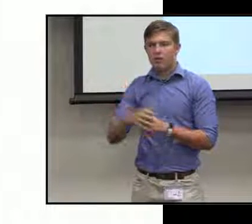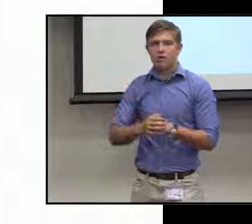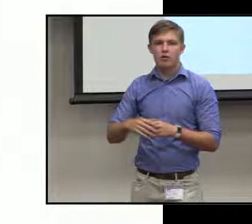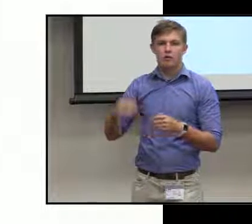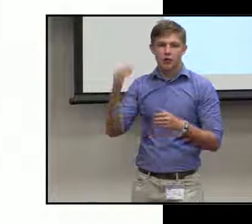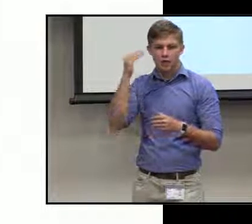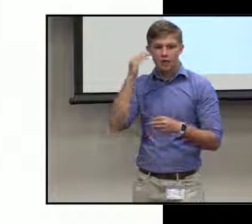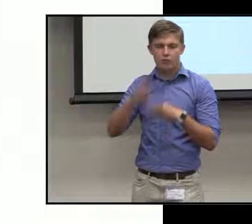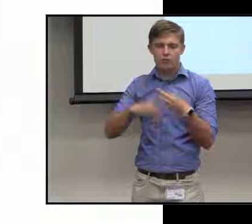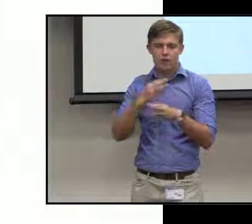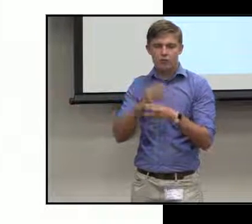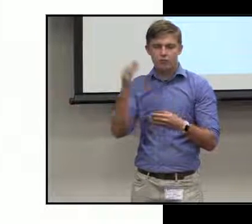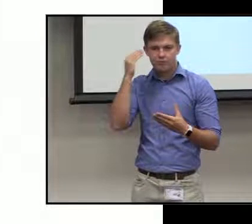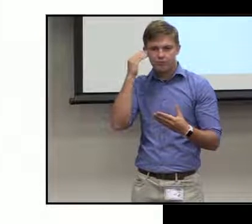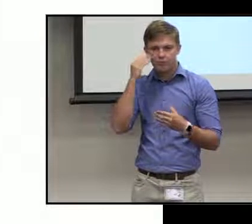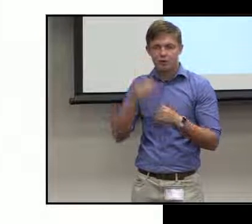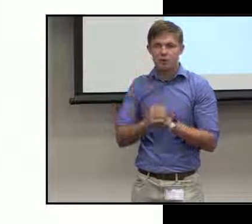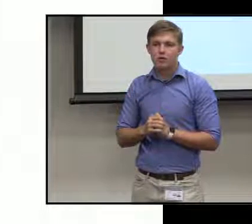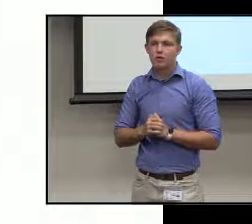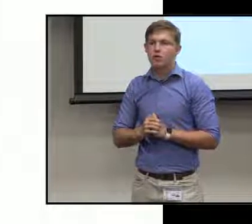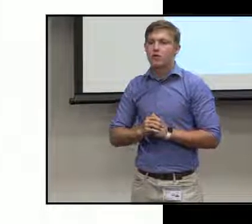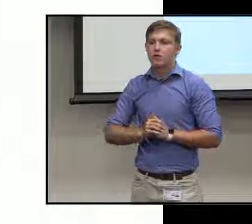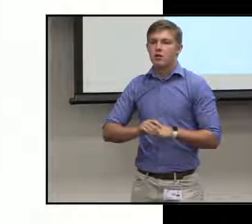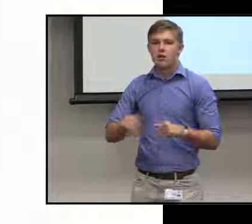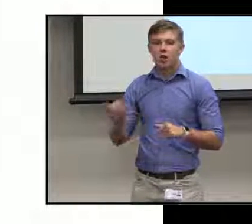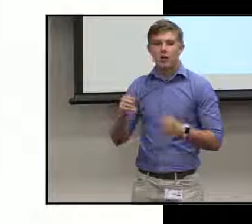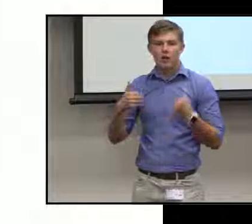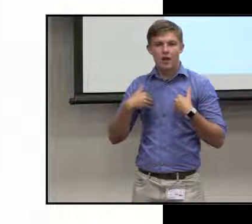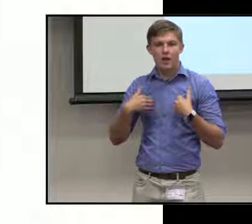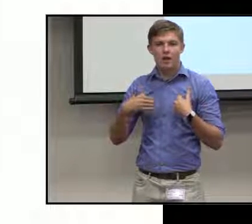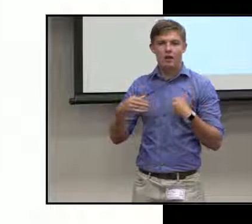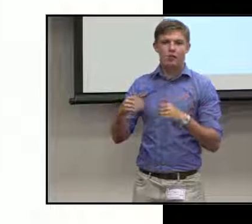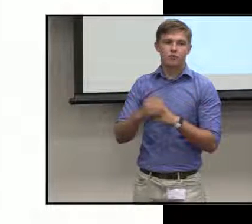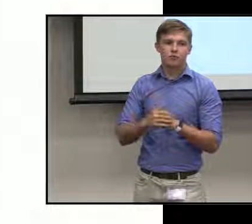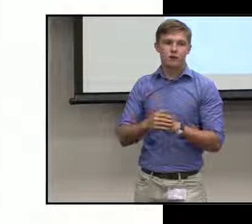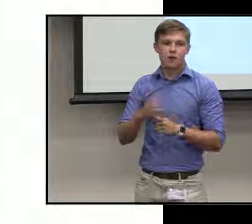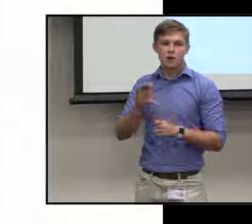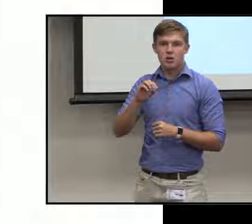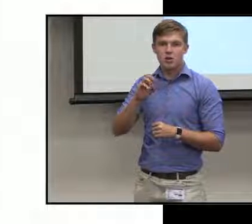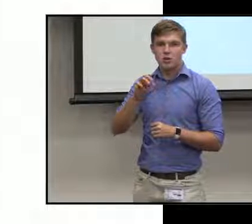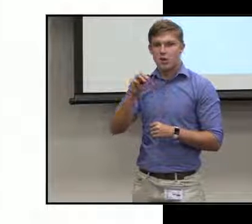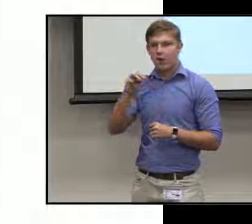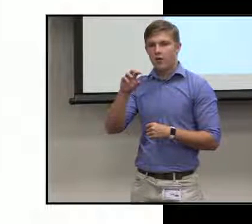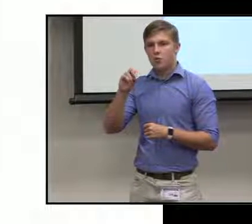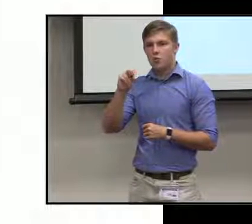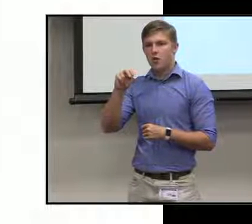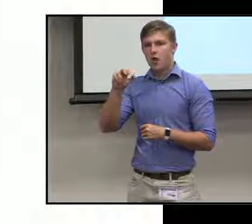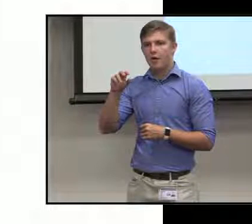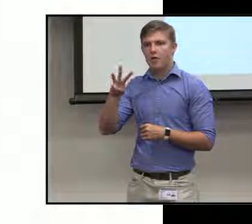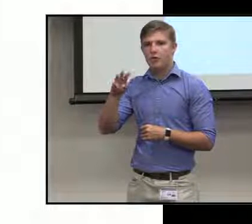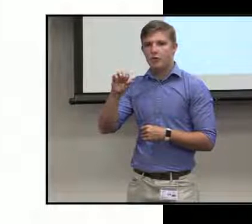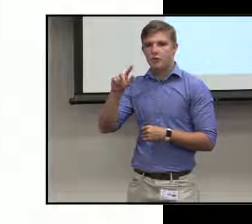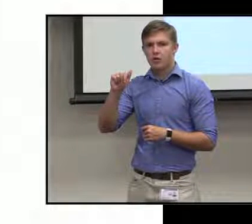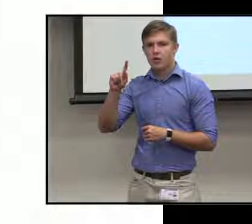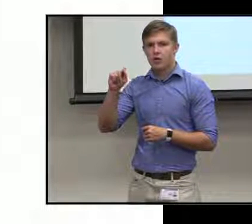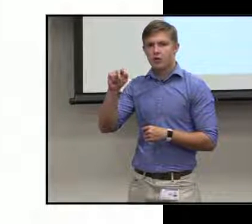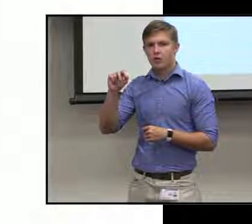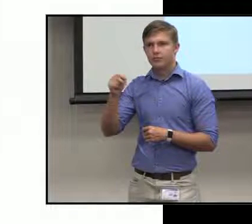they also have a connection to the Commonwealth countries of which they used to be a part. The old